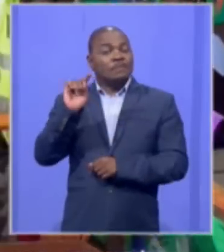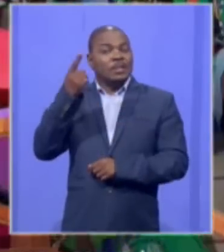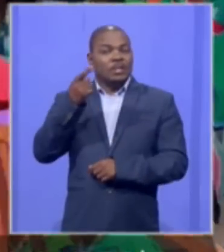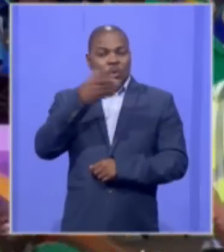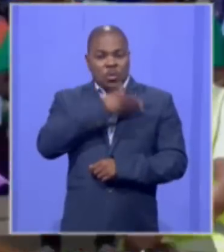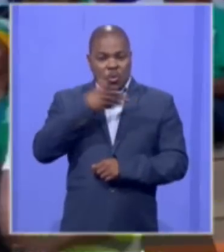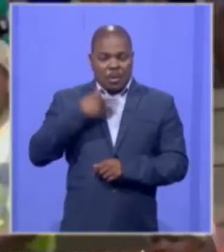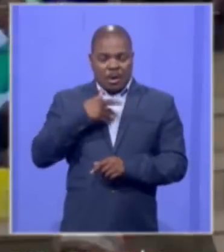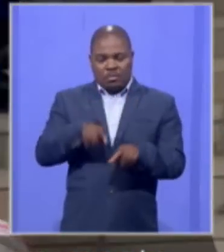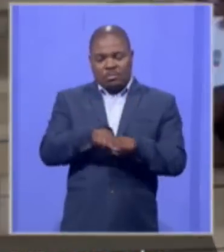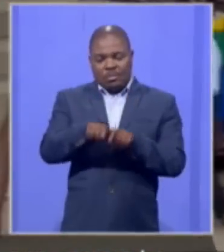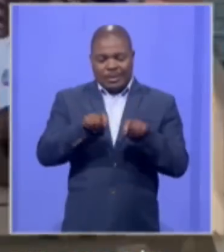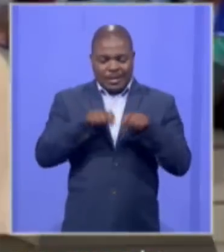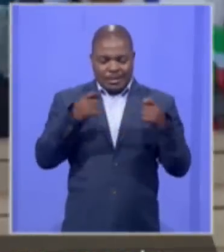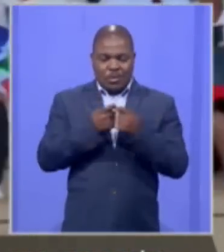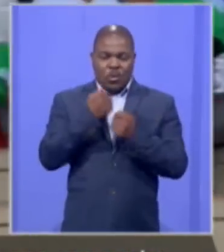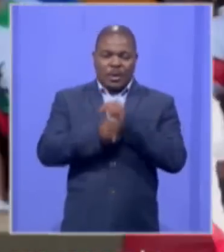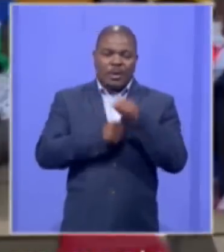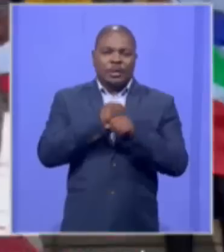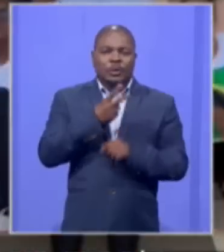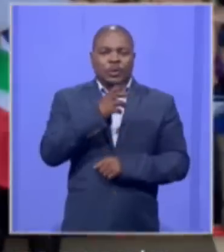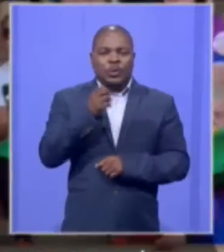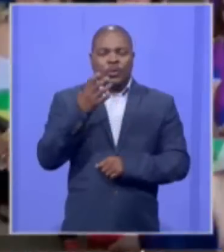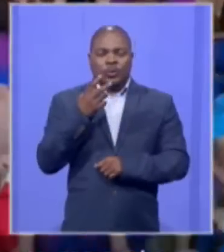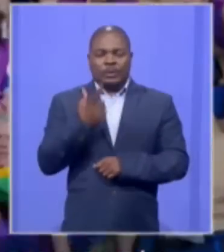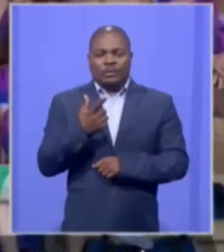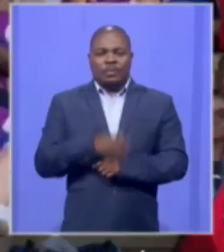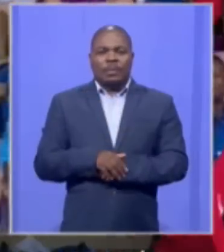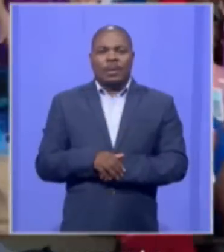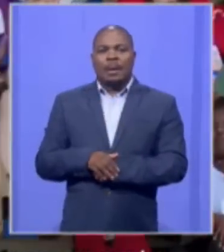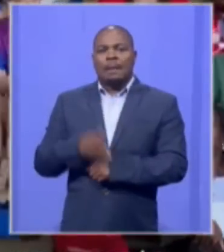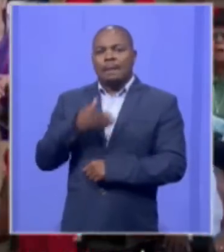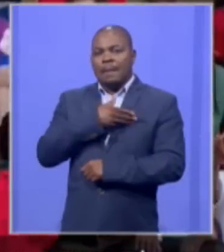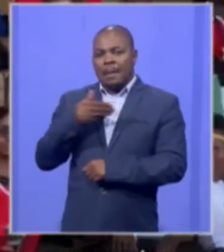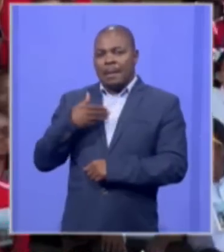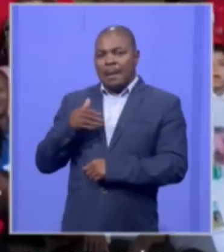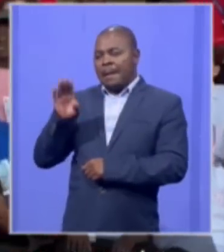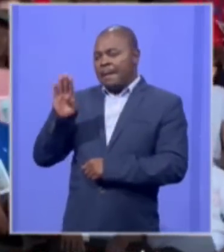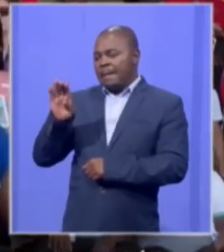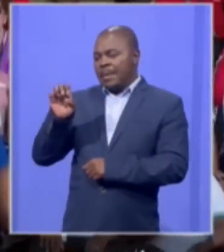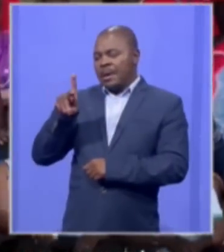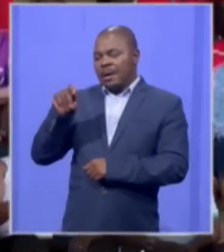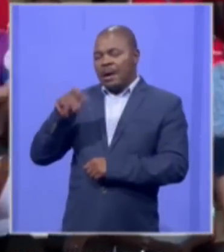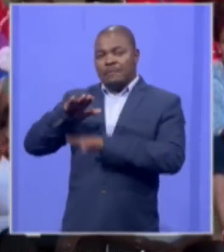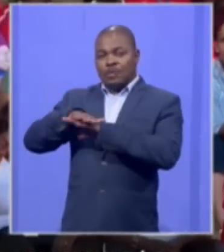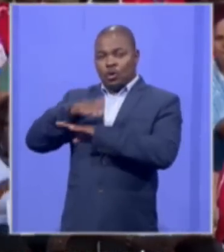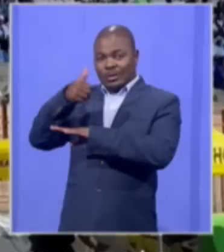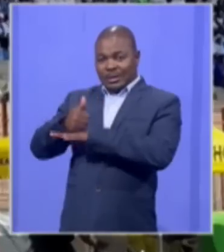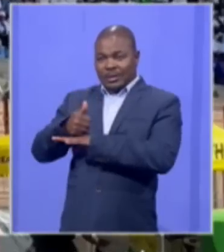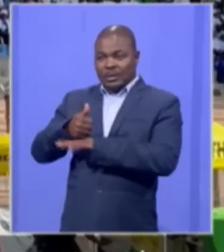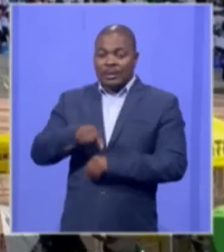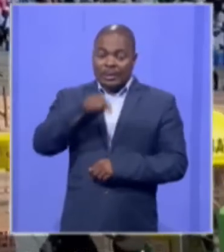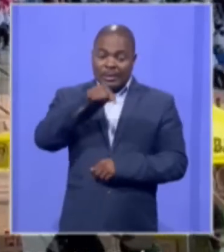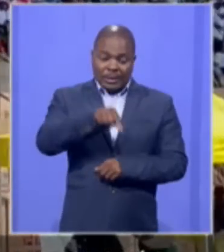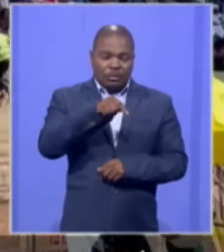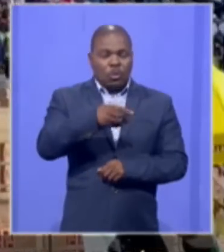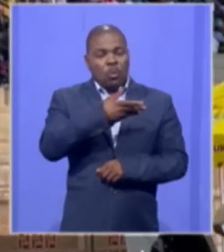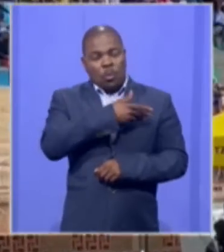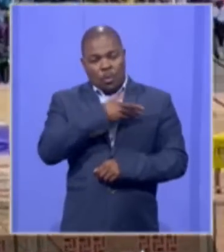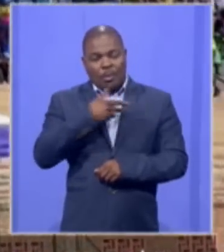wa 2007. Tournament ye etile pele ke Mama Beka Ntwanwisi Foundation. Bagekolo bao le bona